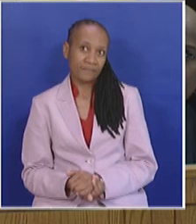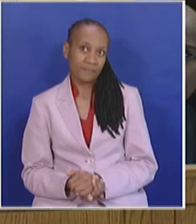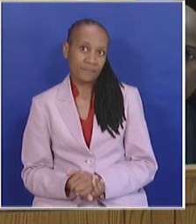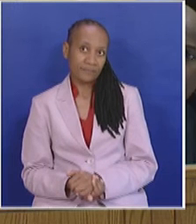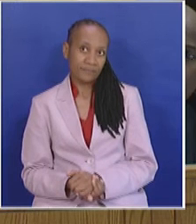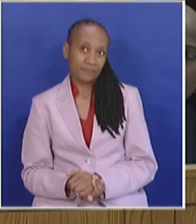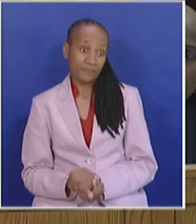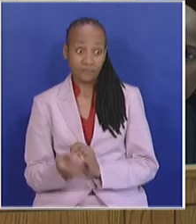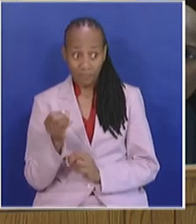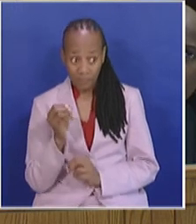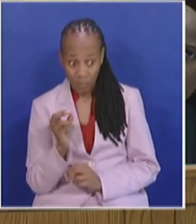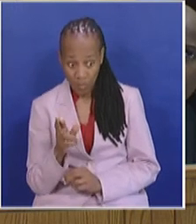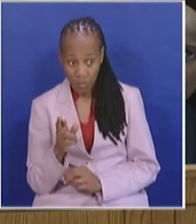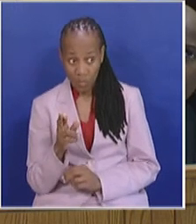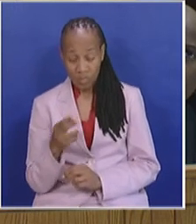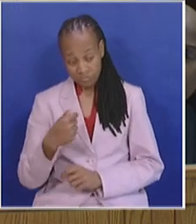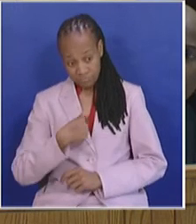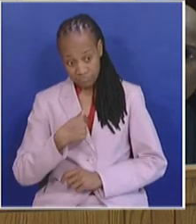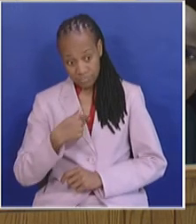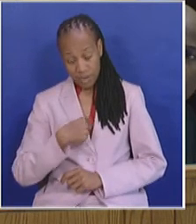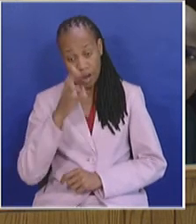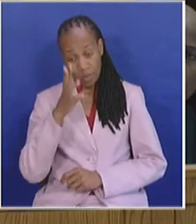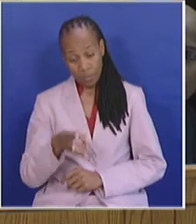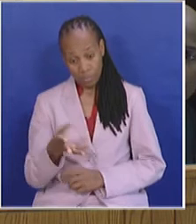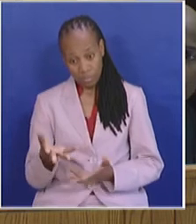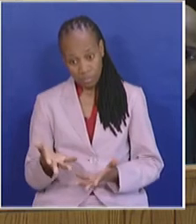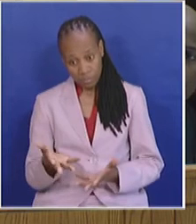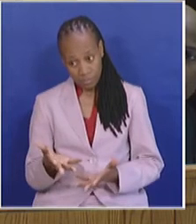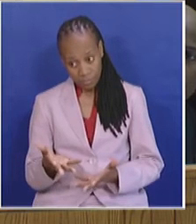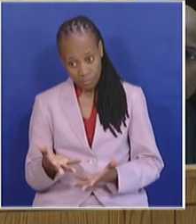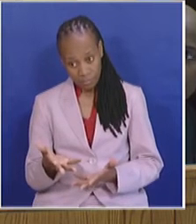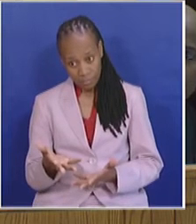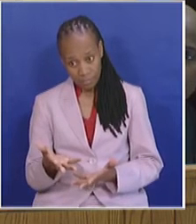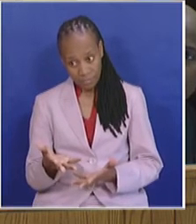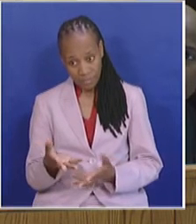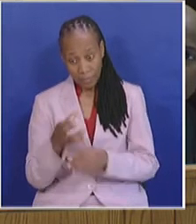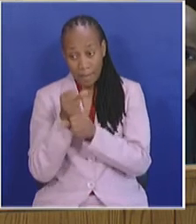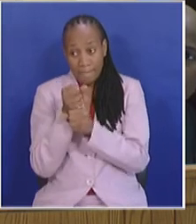Otherwise, you leave me with no option but to ask the usher